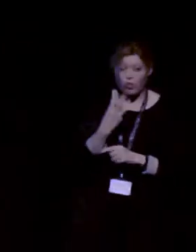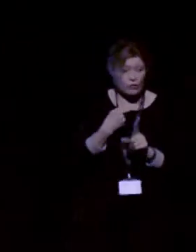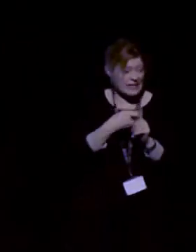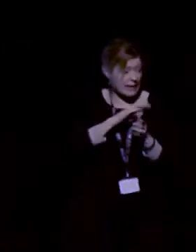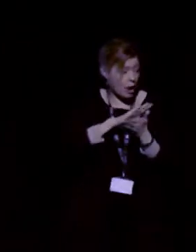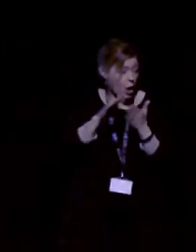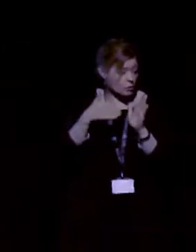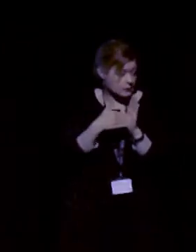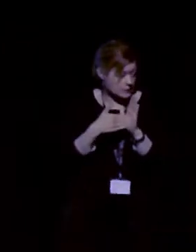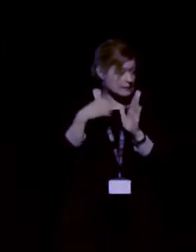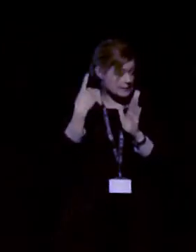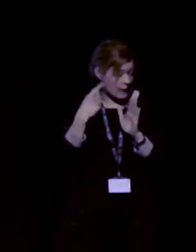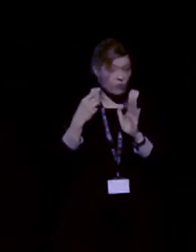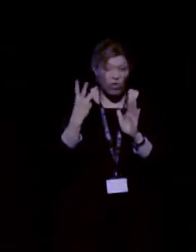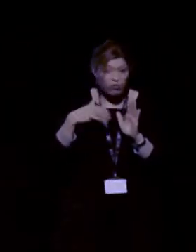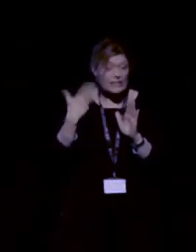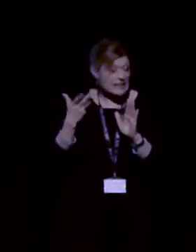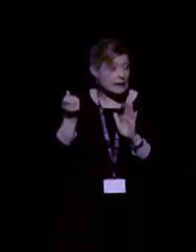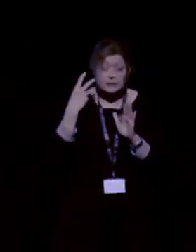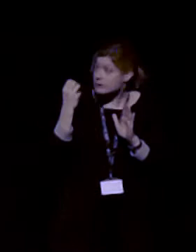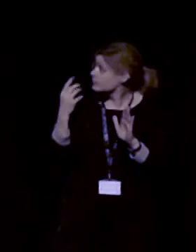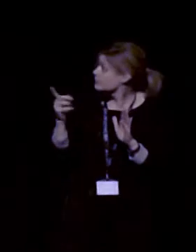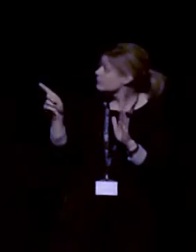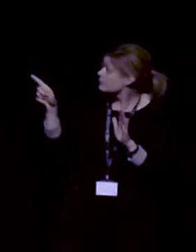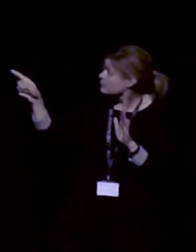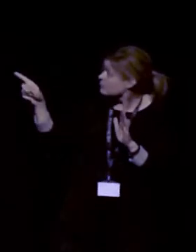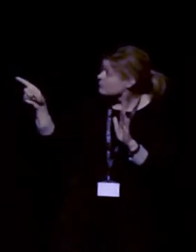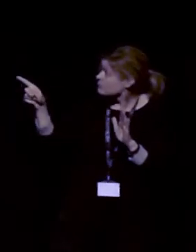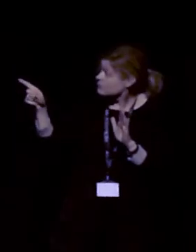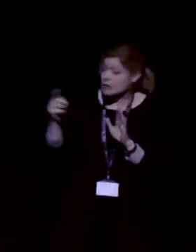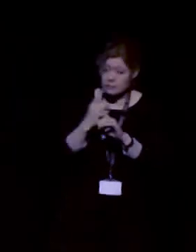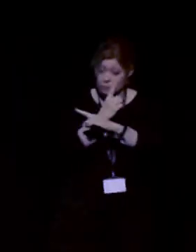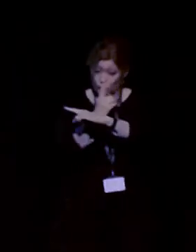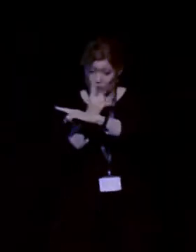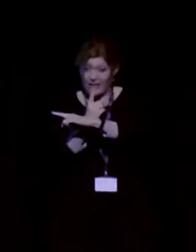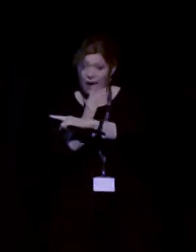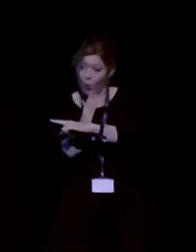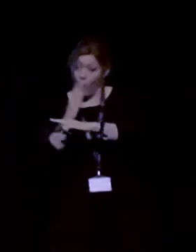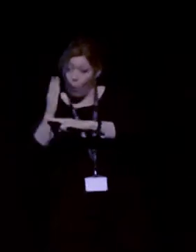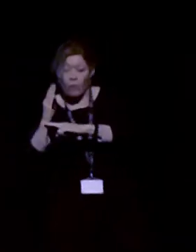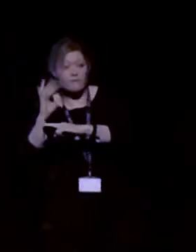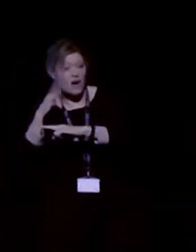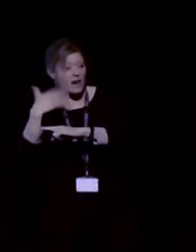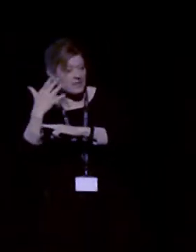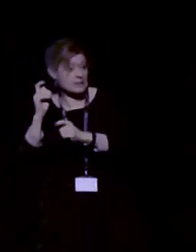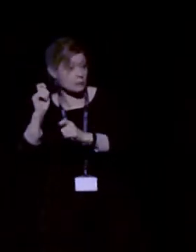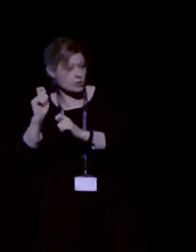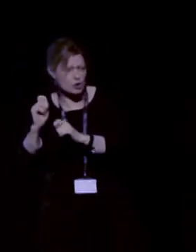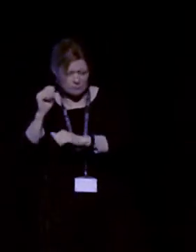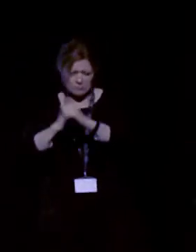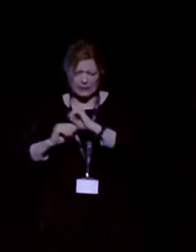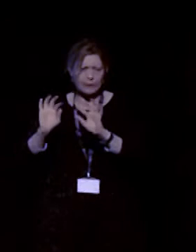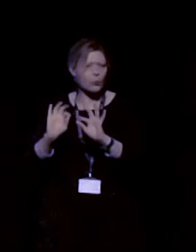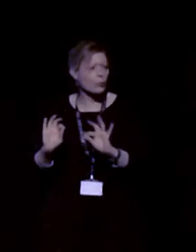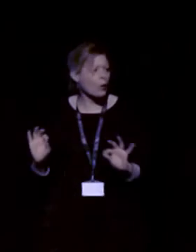after either 3 days of exposure here or 5 days of exposure. So they didn't expose people for very